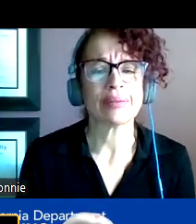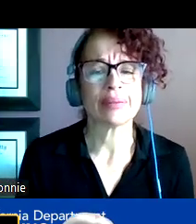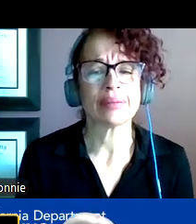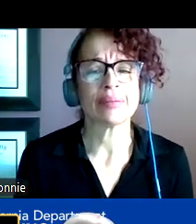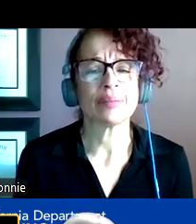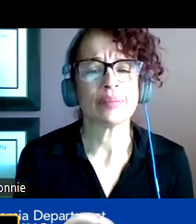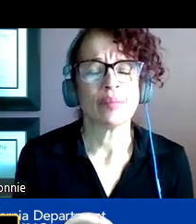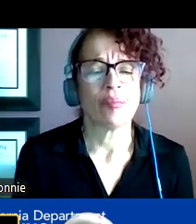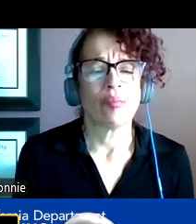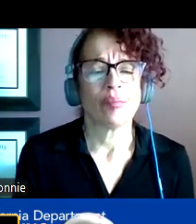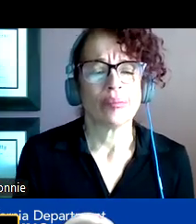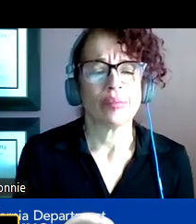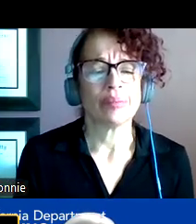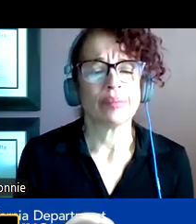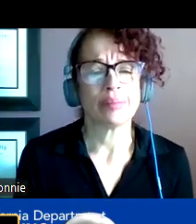Okay.